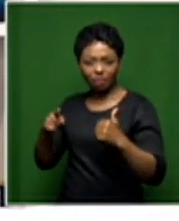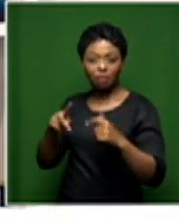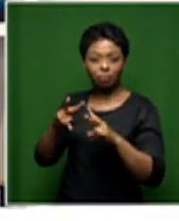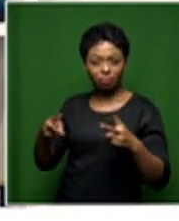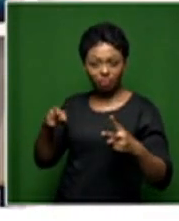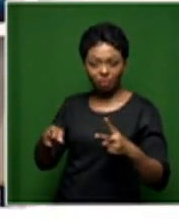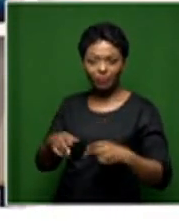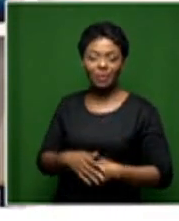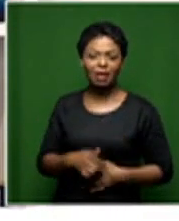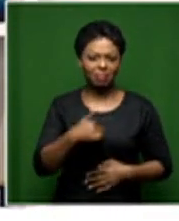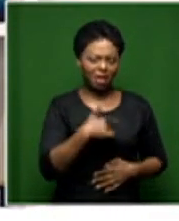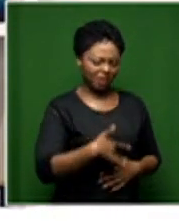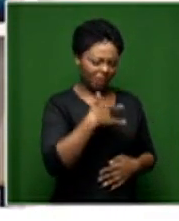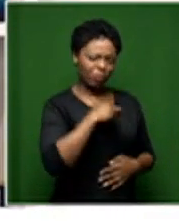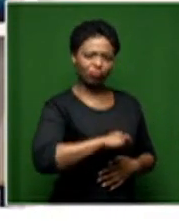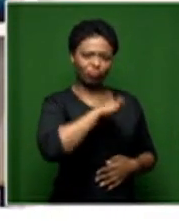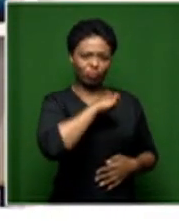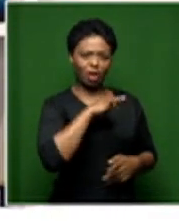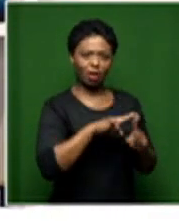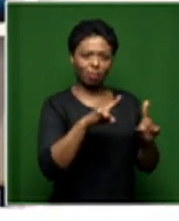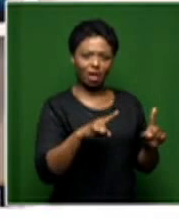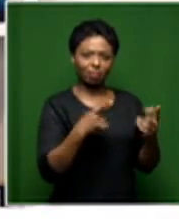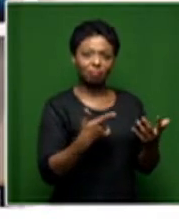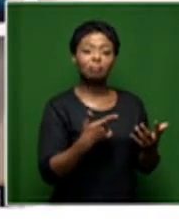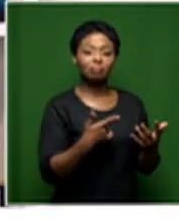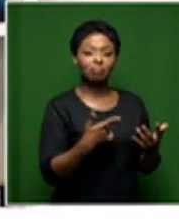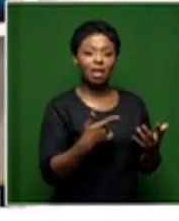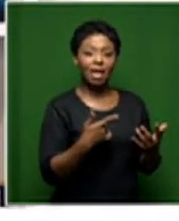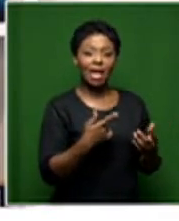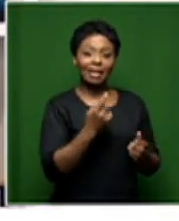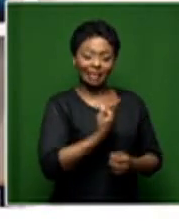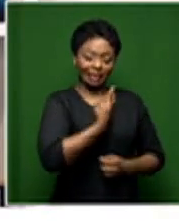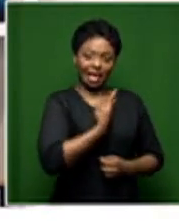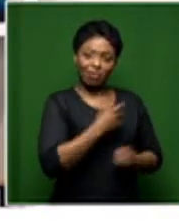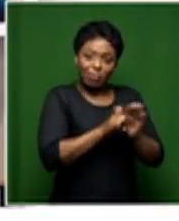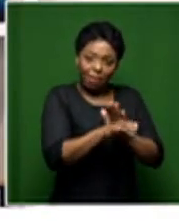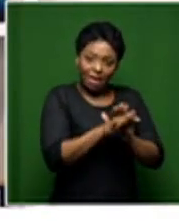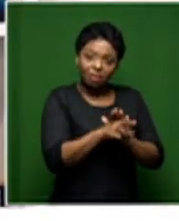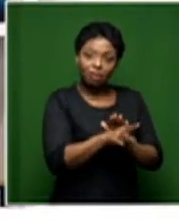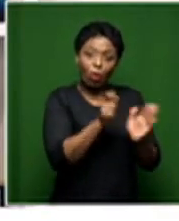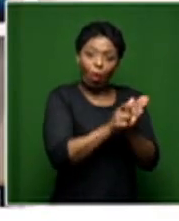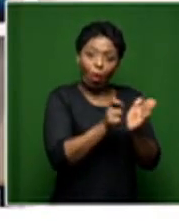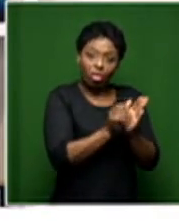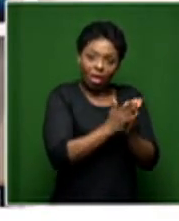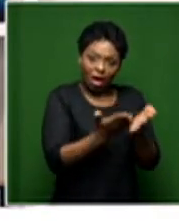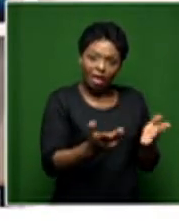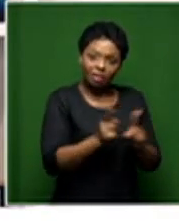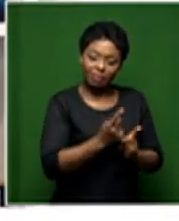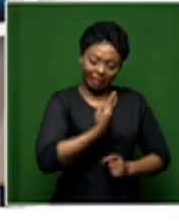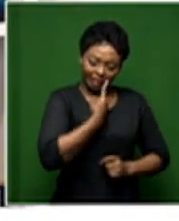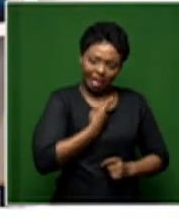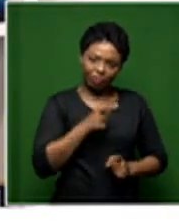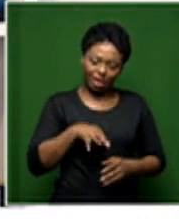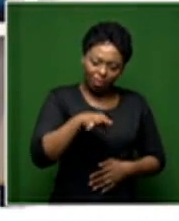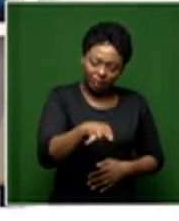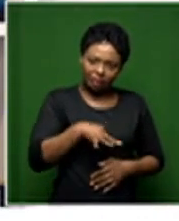this position, but to pave the way for self-published authors or self-funded authors is really remarkable, because